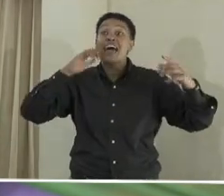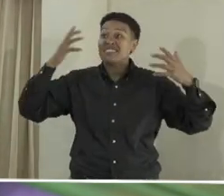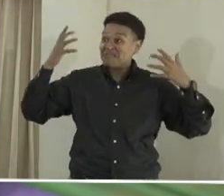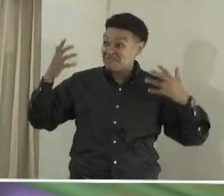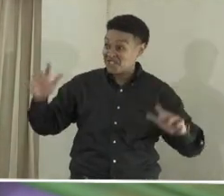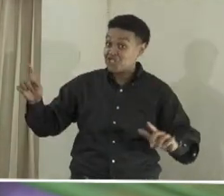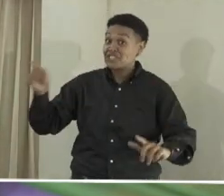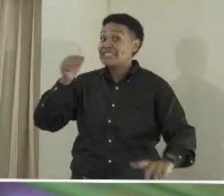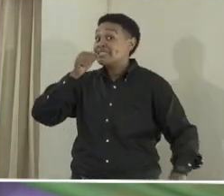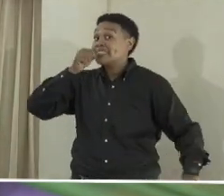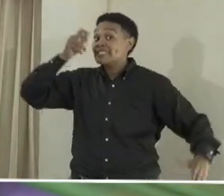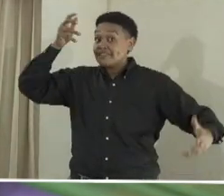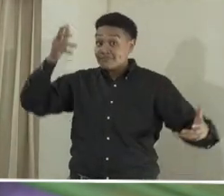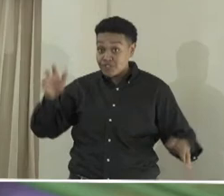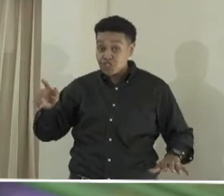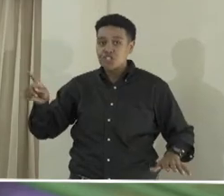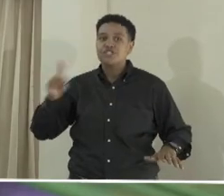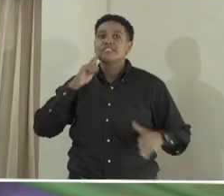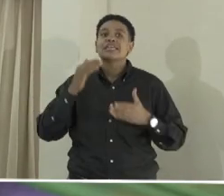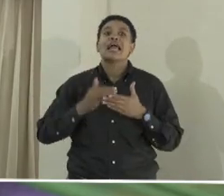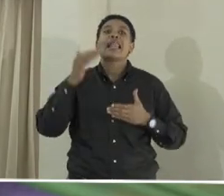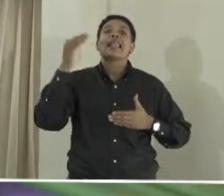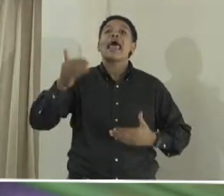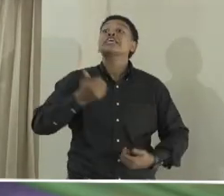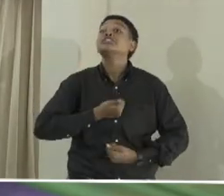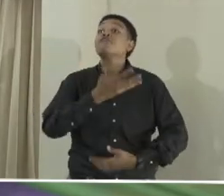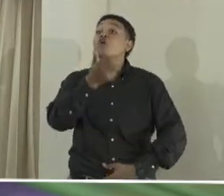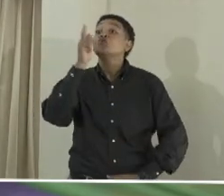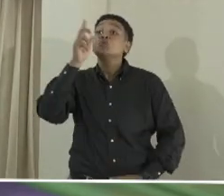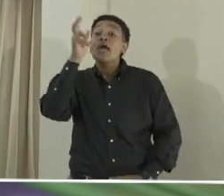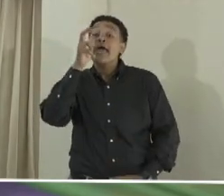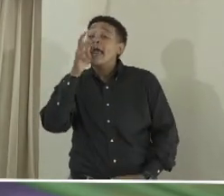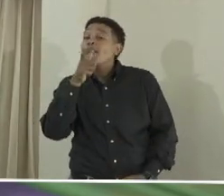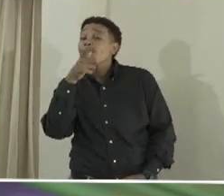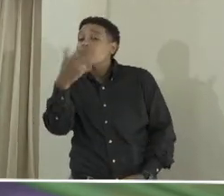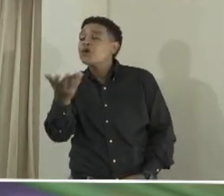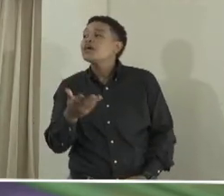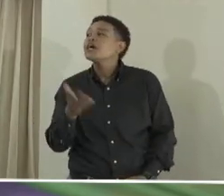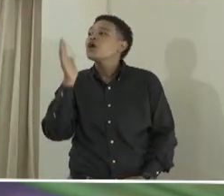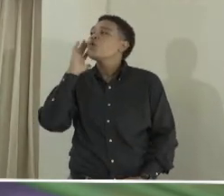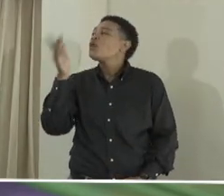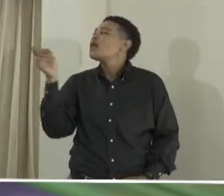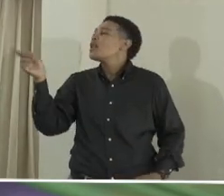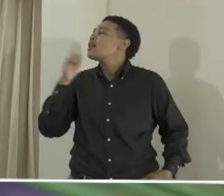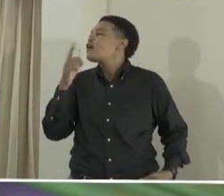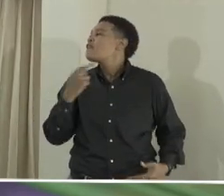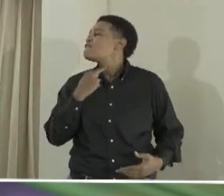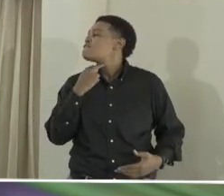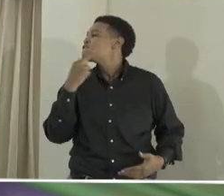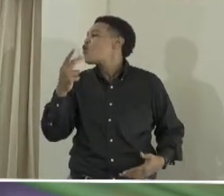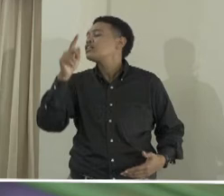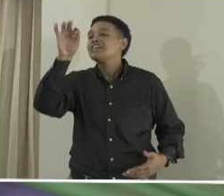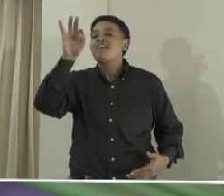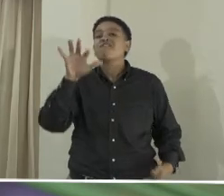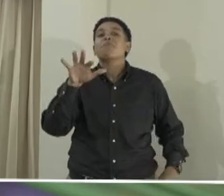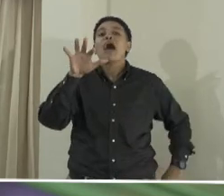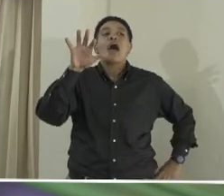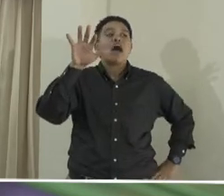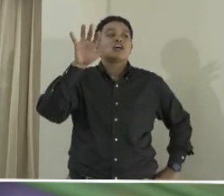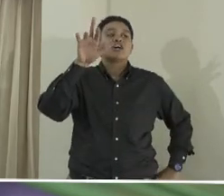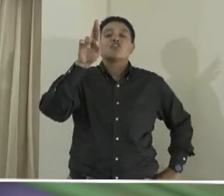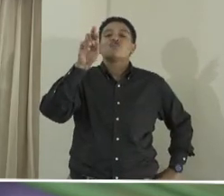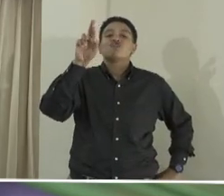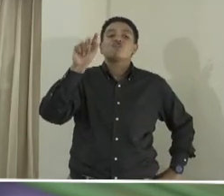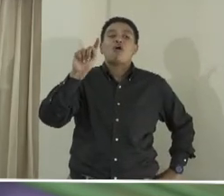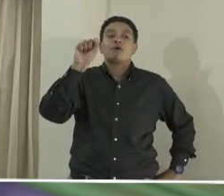she sings, the next voice that you will hear will be the voice of Pastor